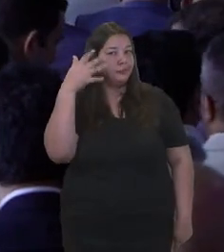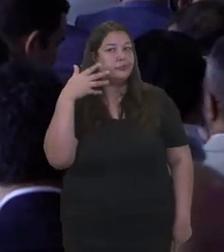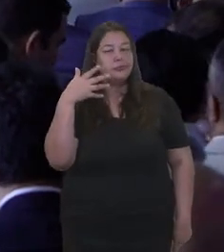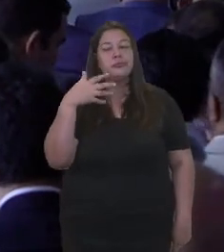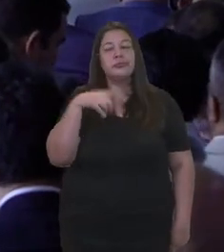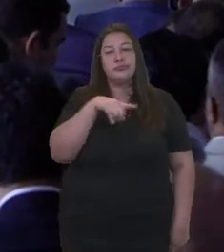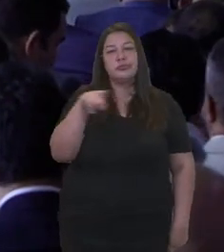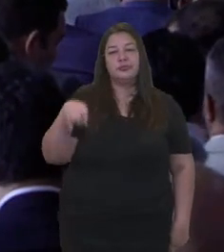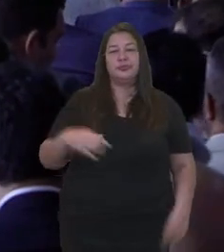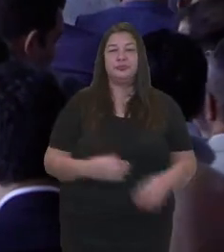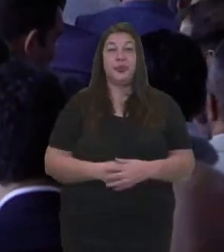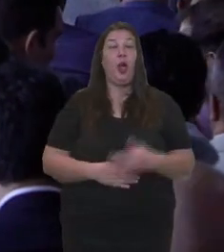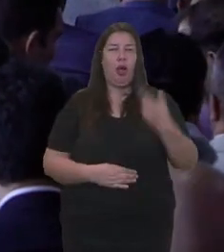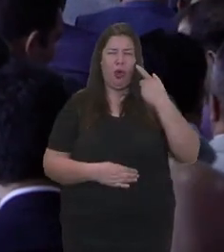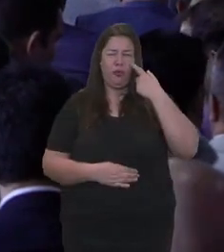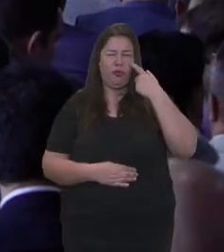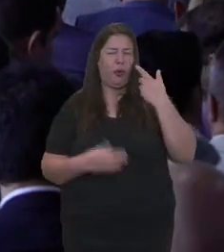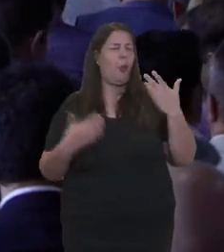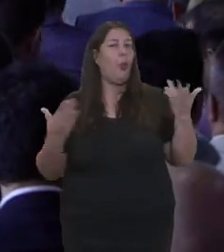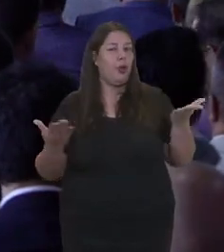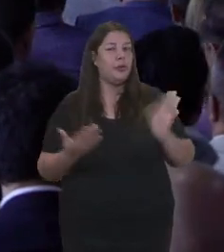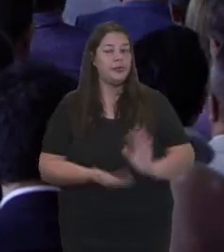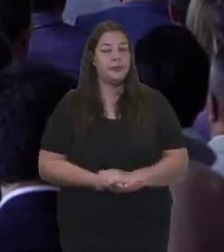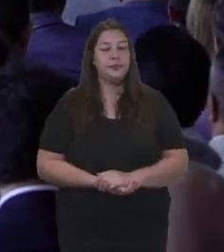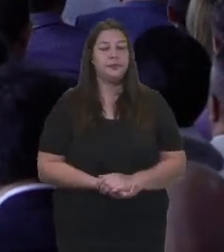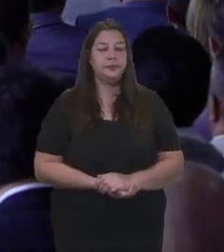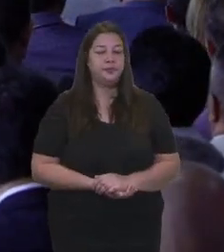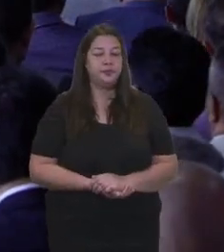panels, this year's panels.